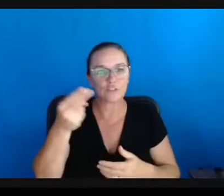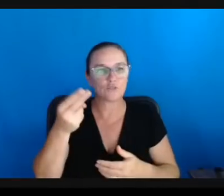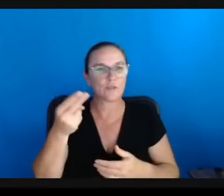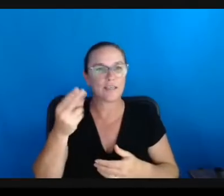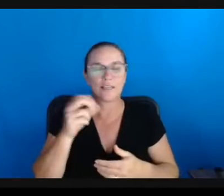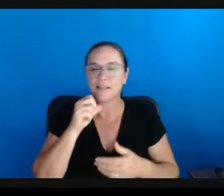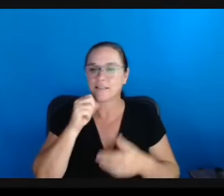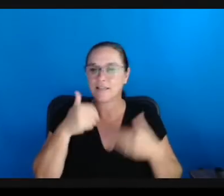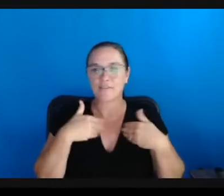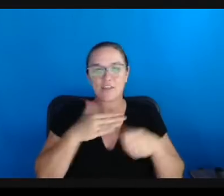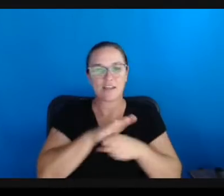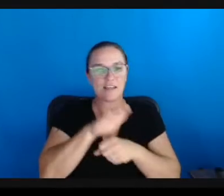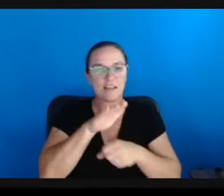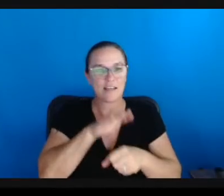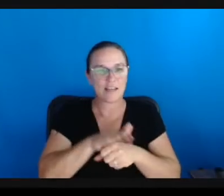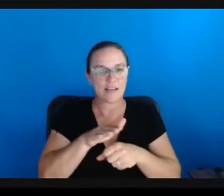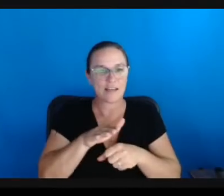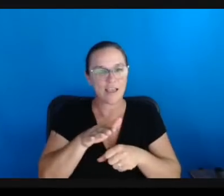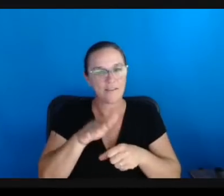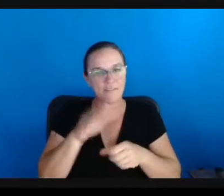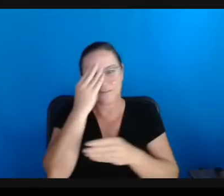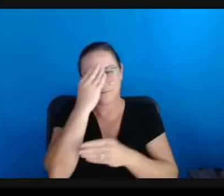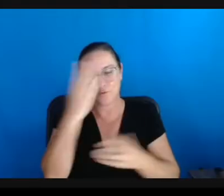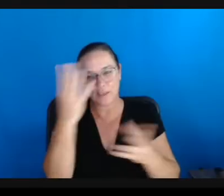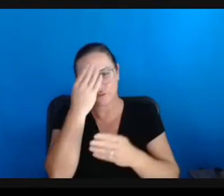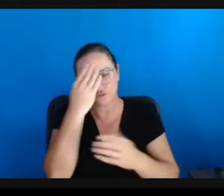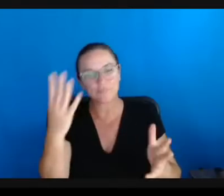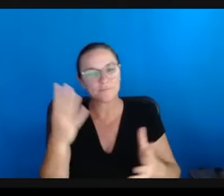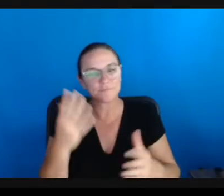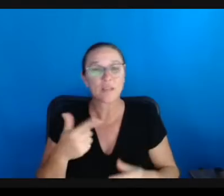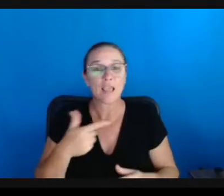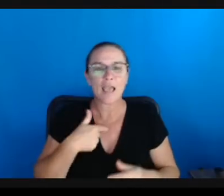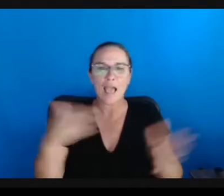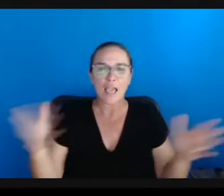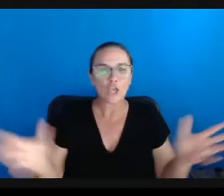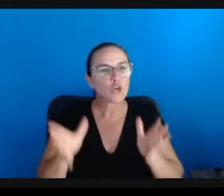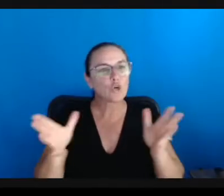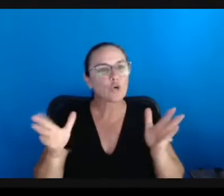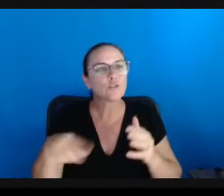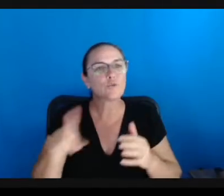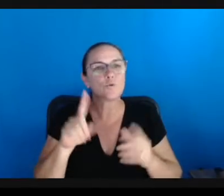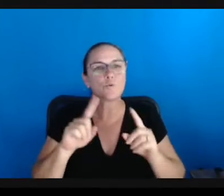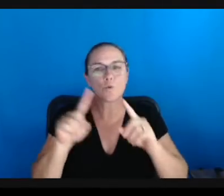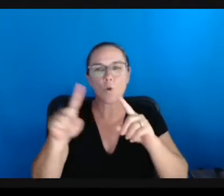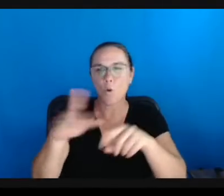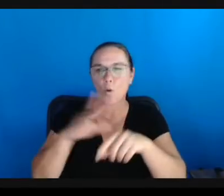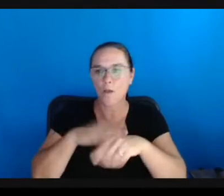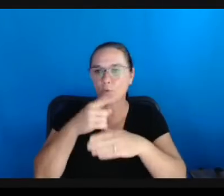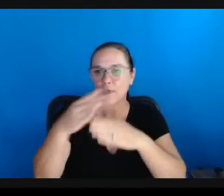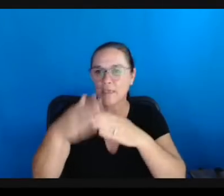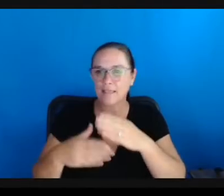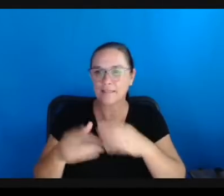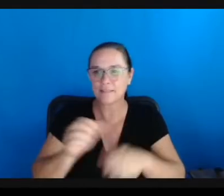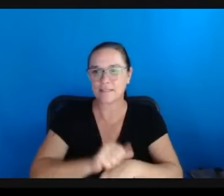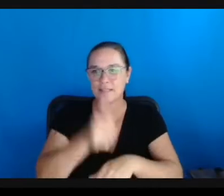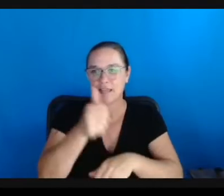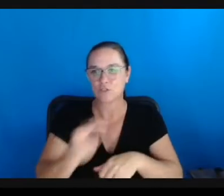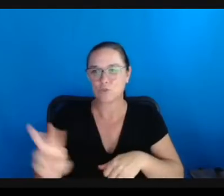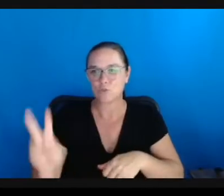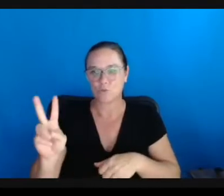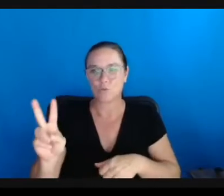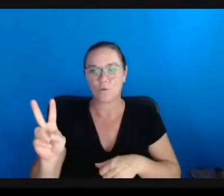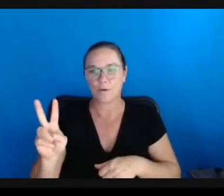enough publicity out there. So I encourage you to go to the Tsunami Museum on the weekends, 10 to 2